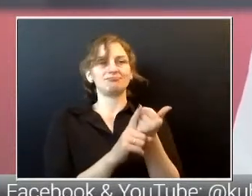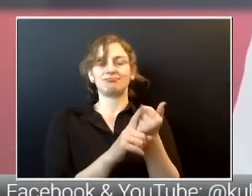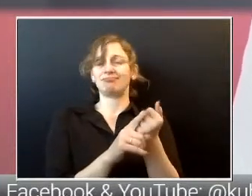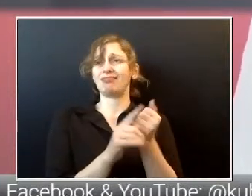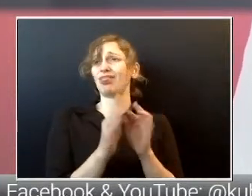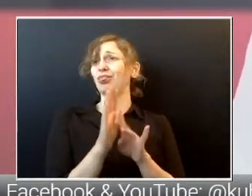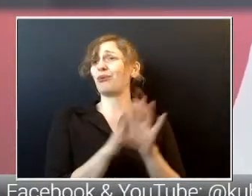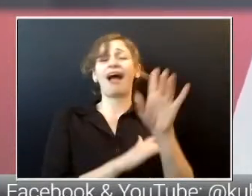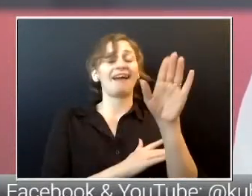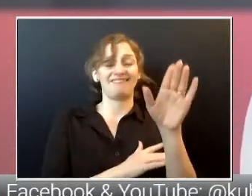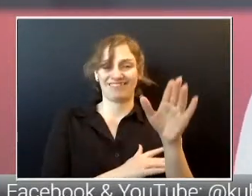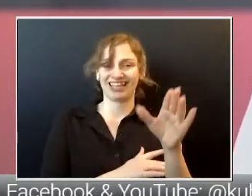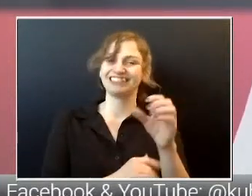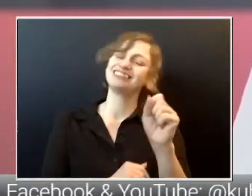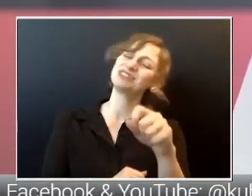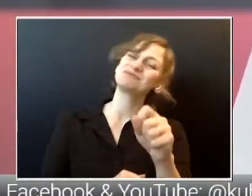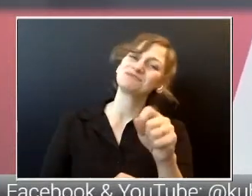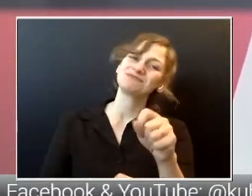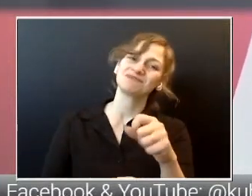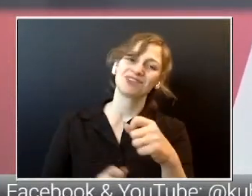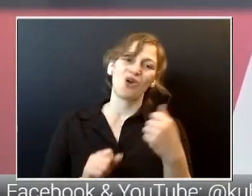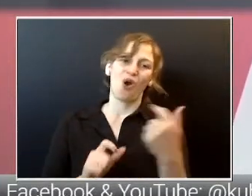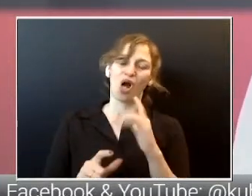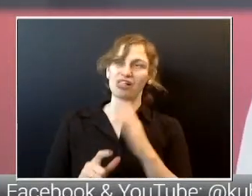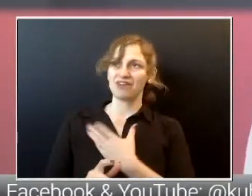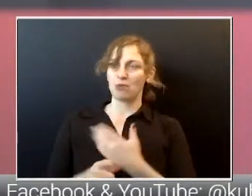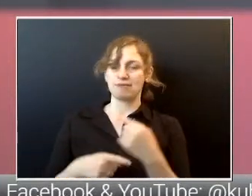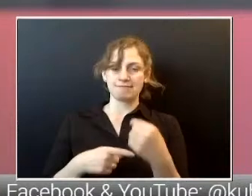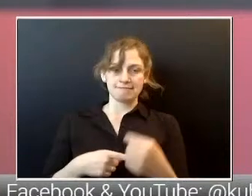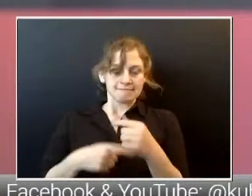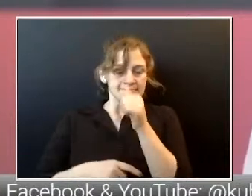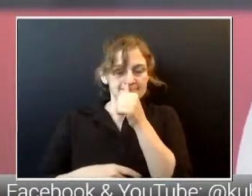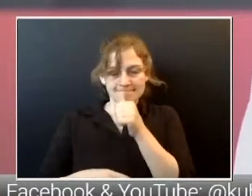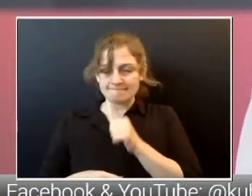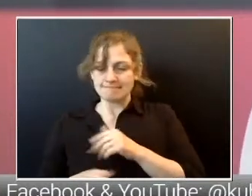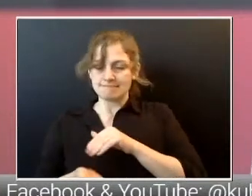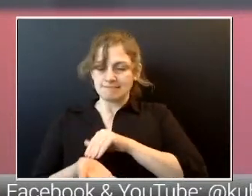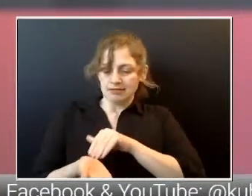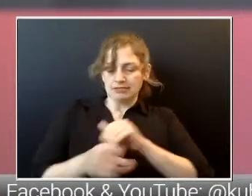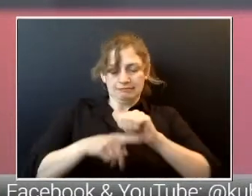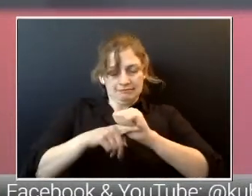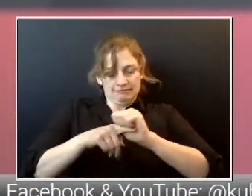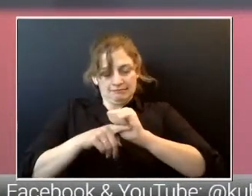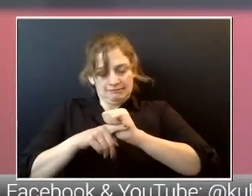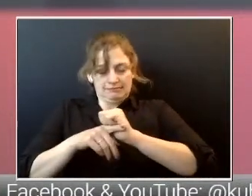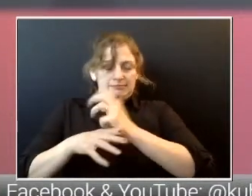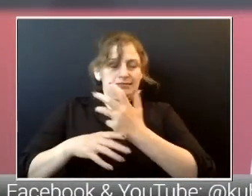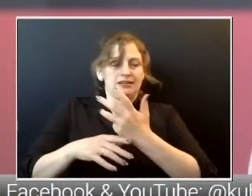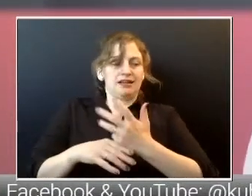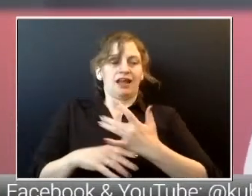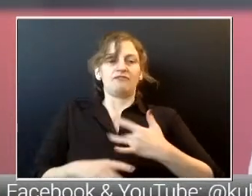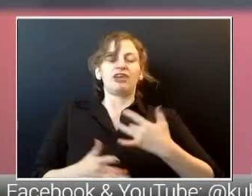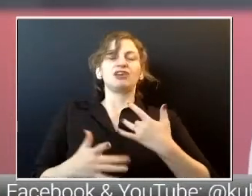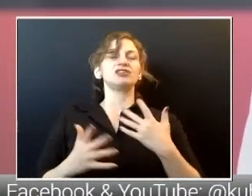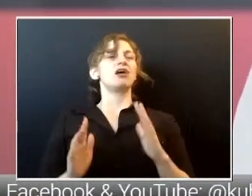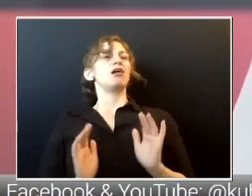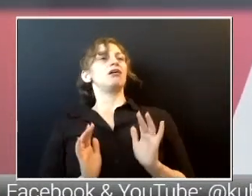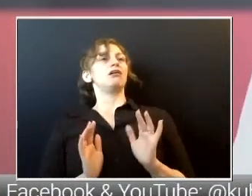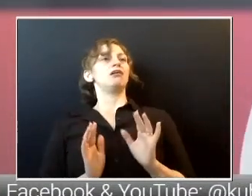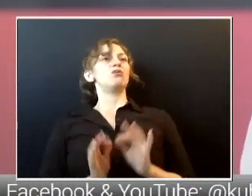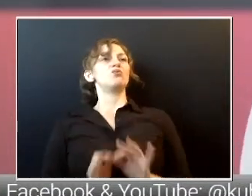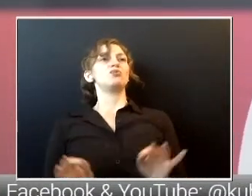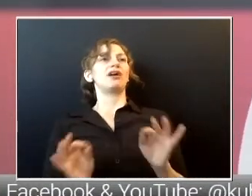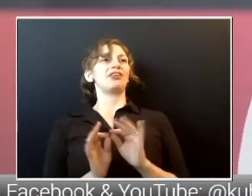tribulations that you go through as a physician and training, it makes it all worth it when I see somebody like Cindy who's done well and looks great. I mean, this is